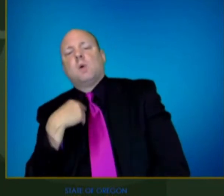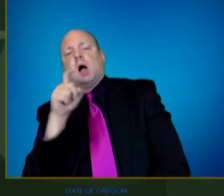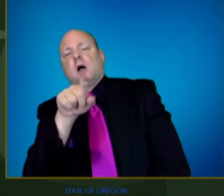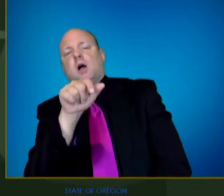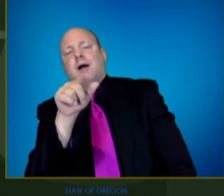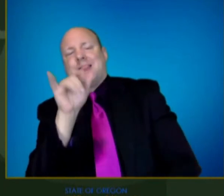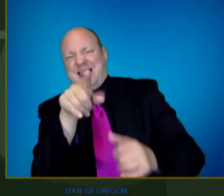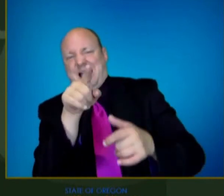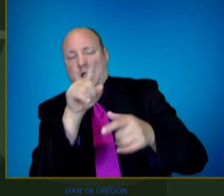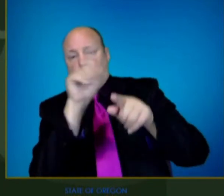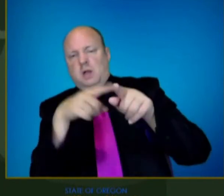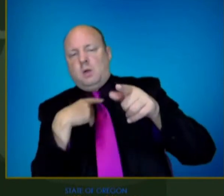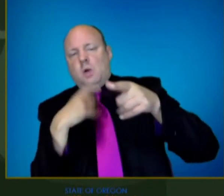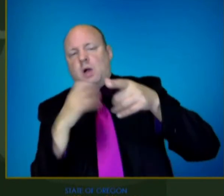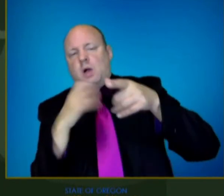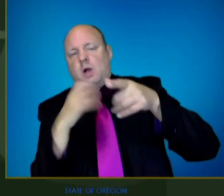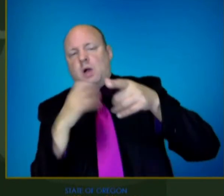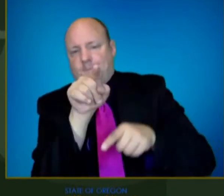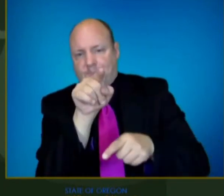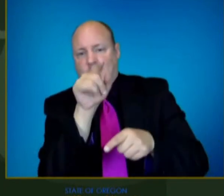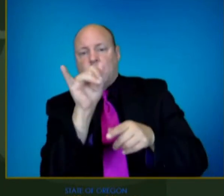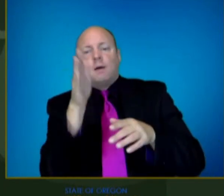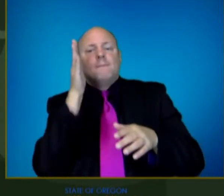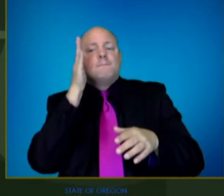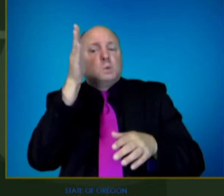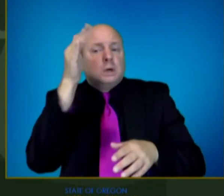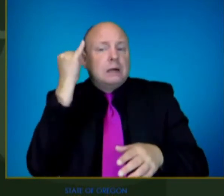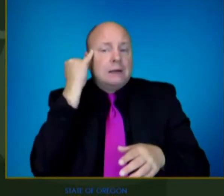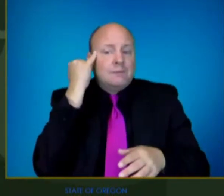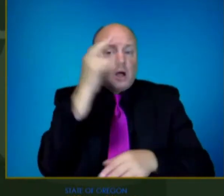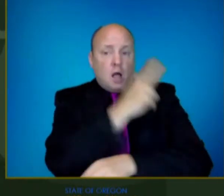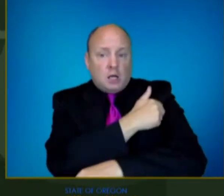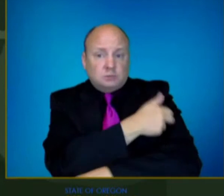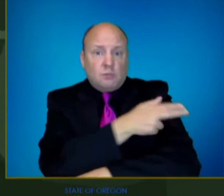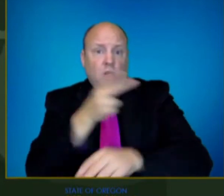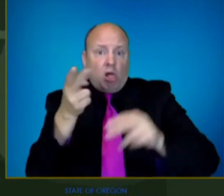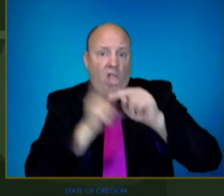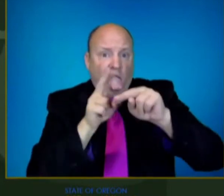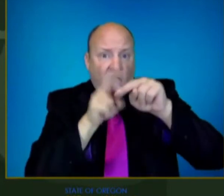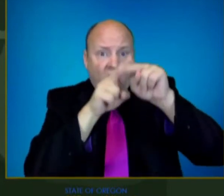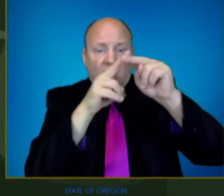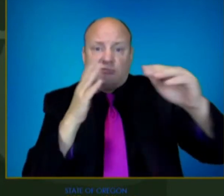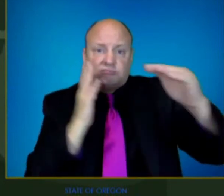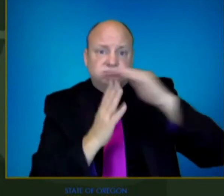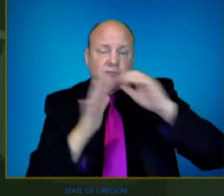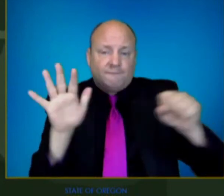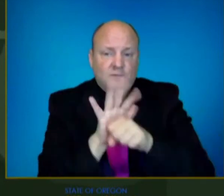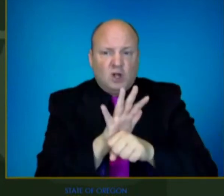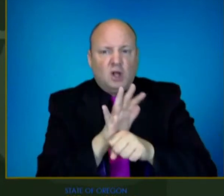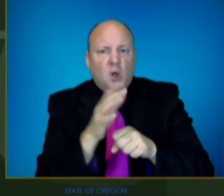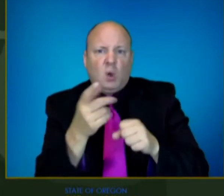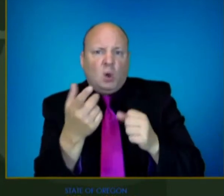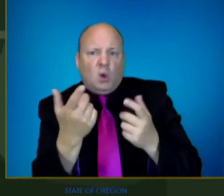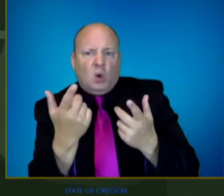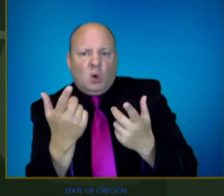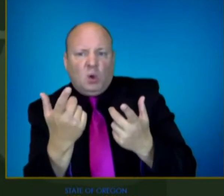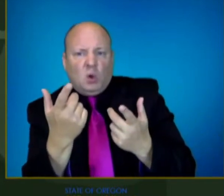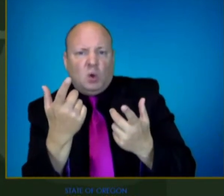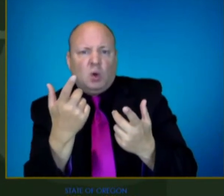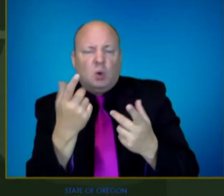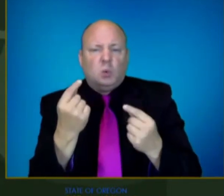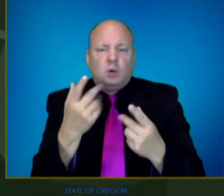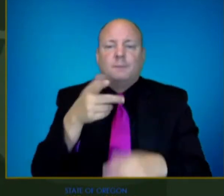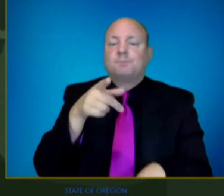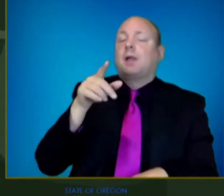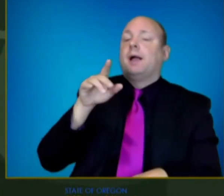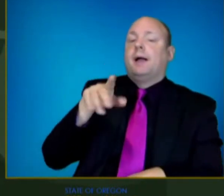down and the hospitalizations keep going up? Lisa, my goal is to get kids back into the